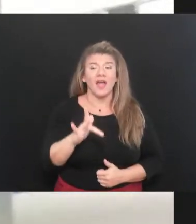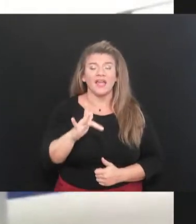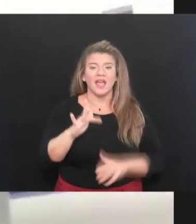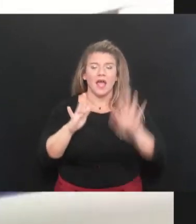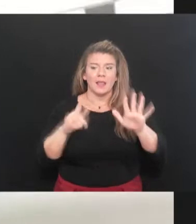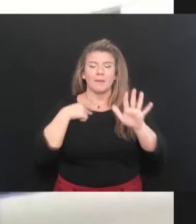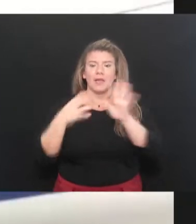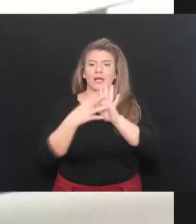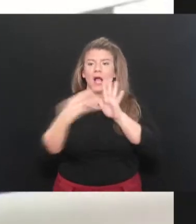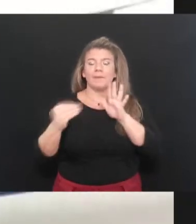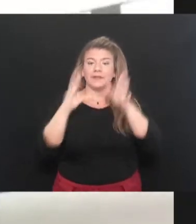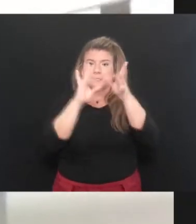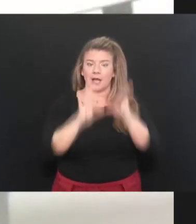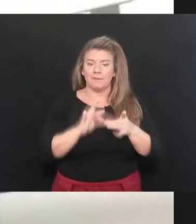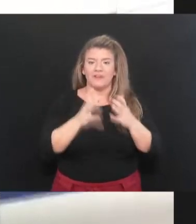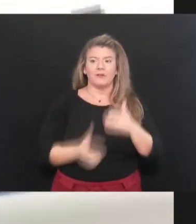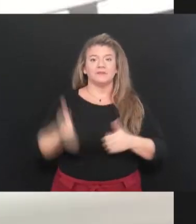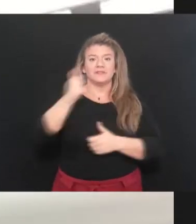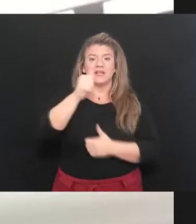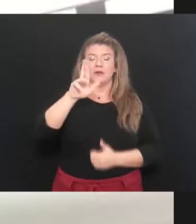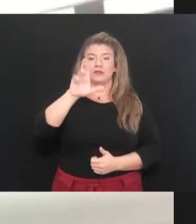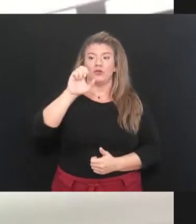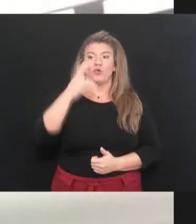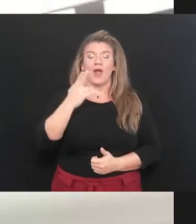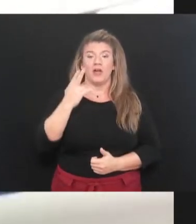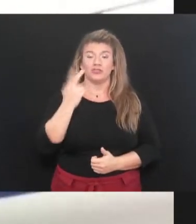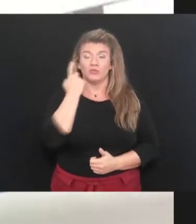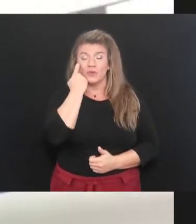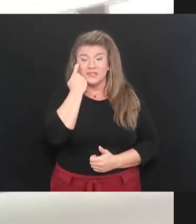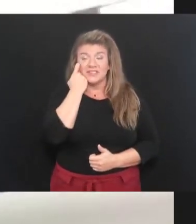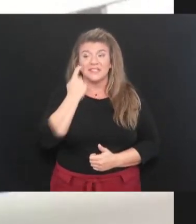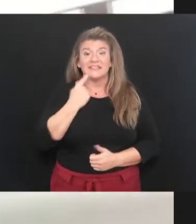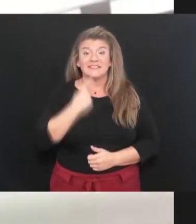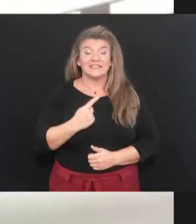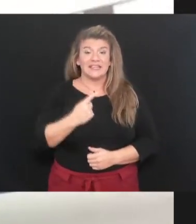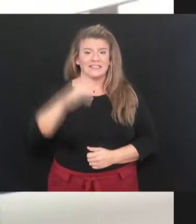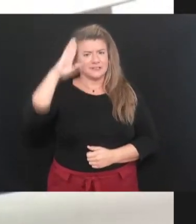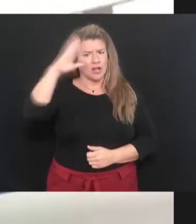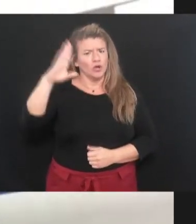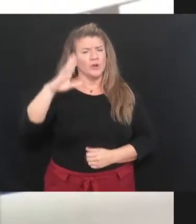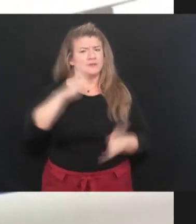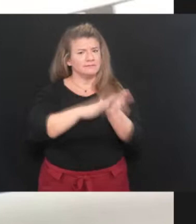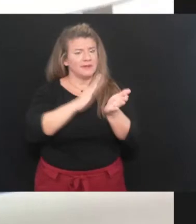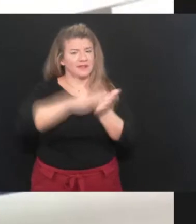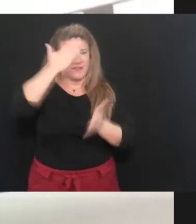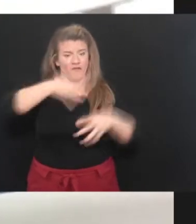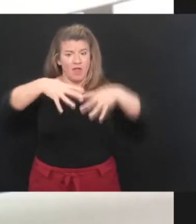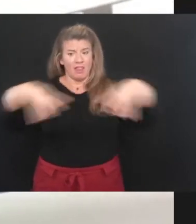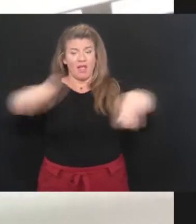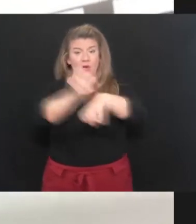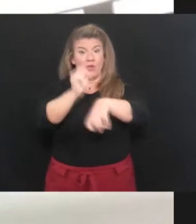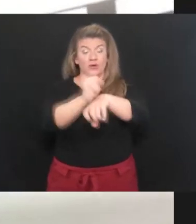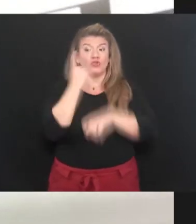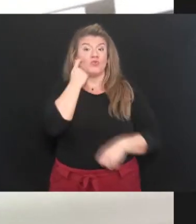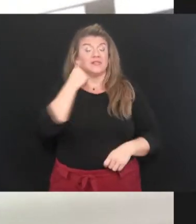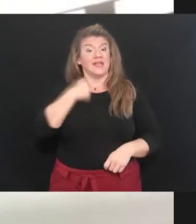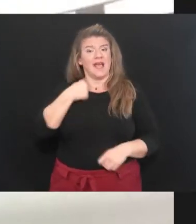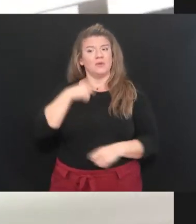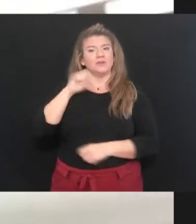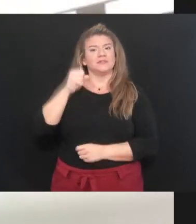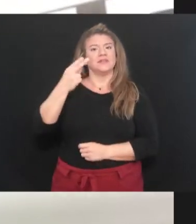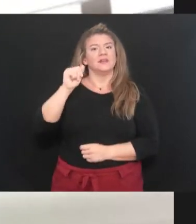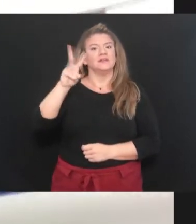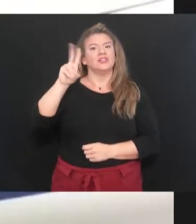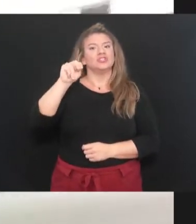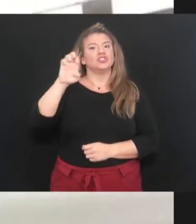the comments from Secretary Crouch just moments ago, saluting the frontline workers. This past Tuesday, I was at the Shawnee Sports Complex here in